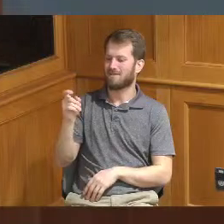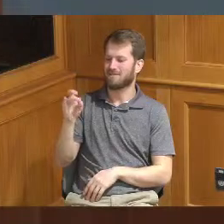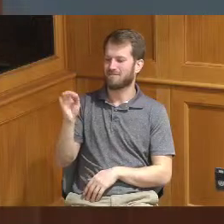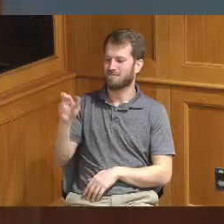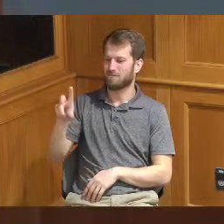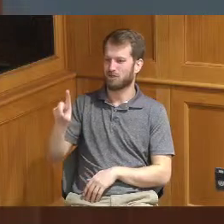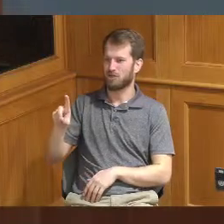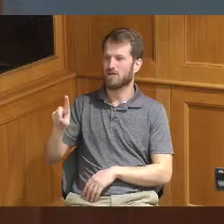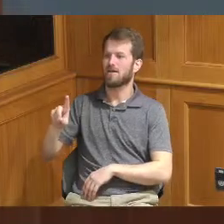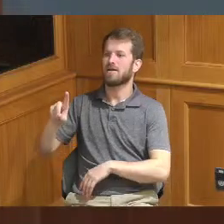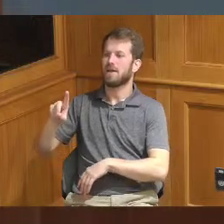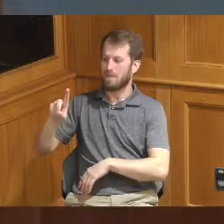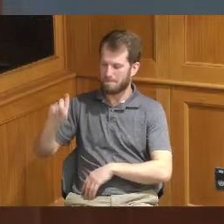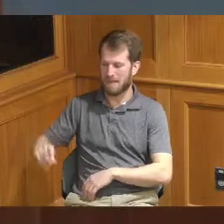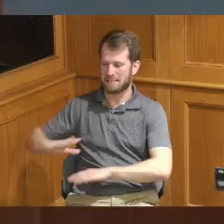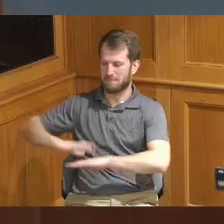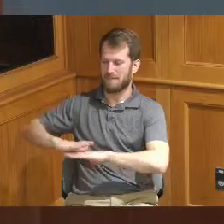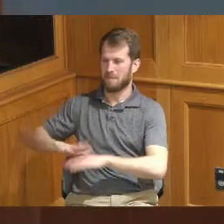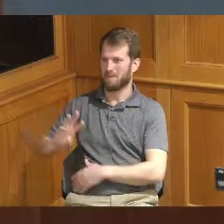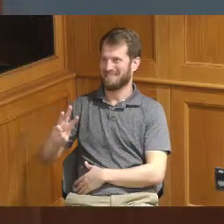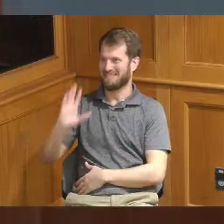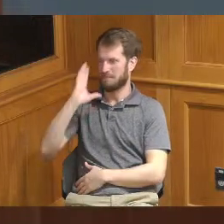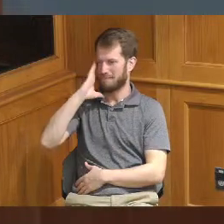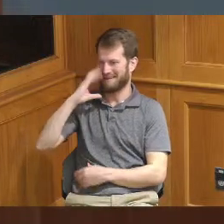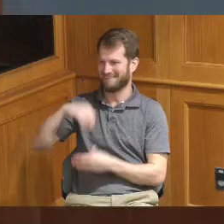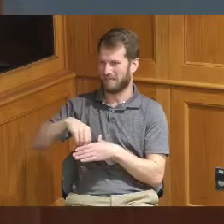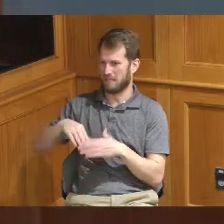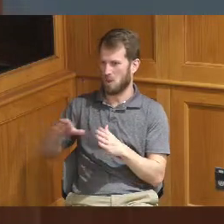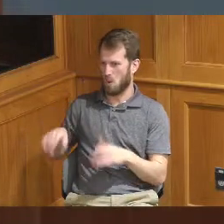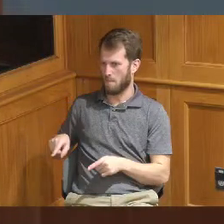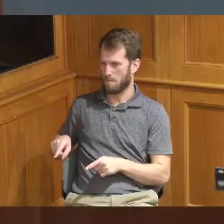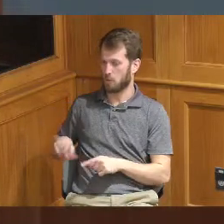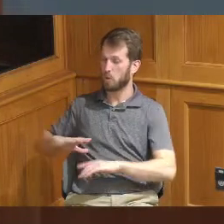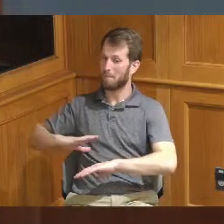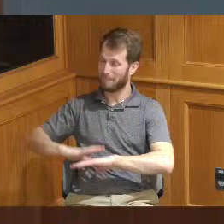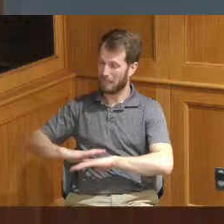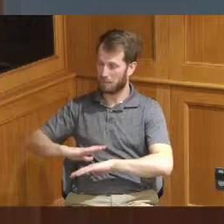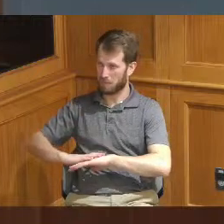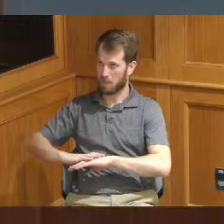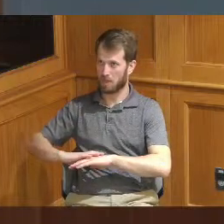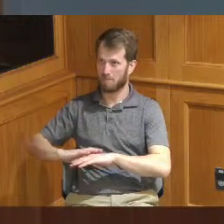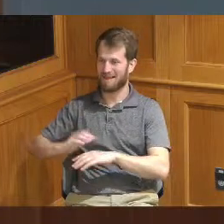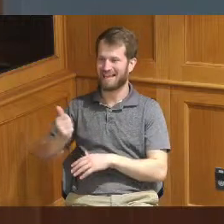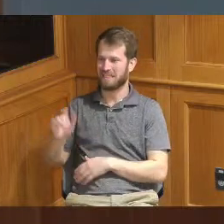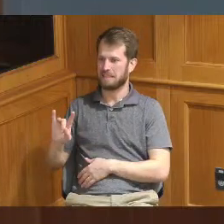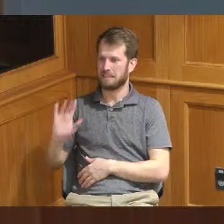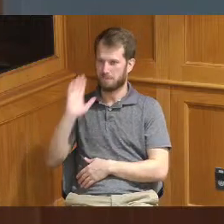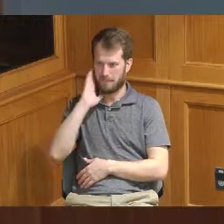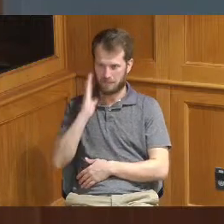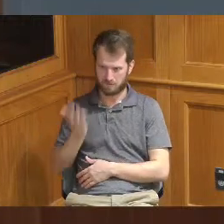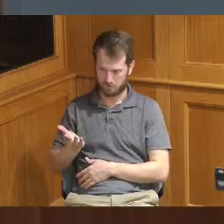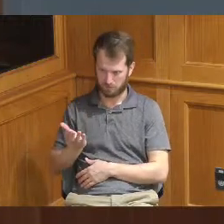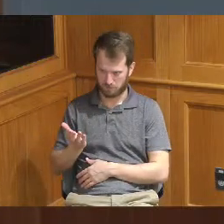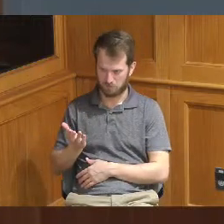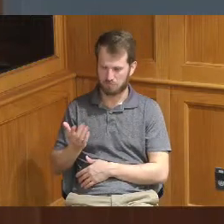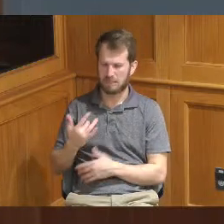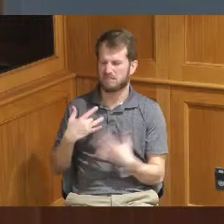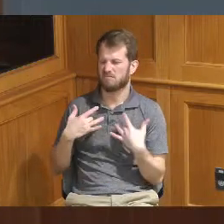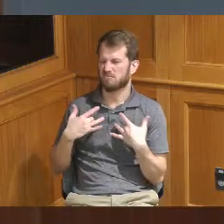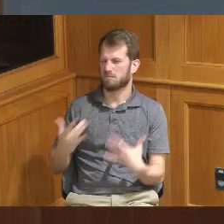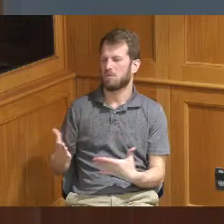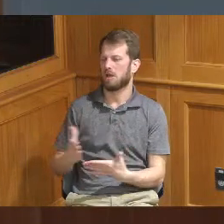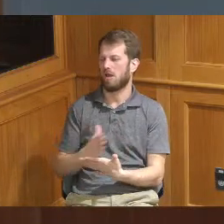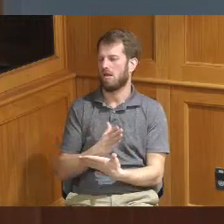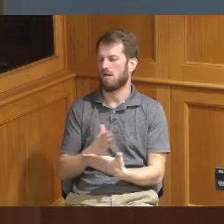minimum of 6 beds in the home. So at a minimum, it'll be 18 beds, but generally kind of the